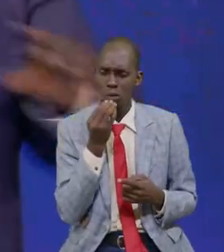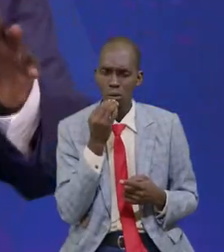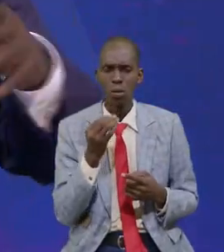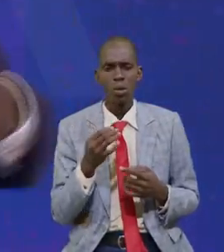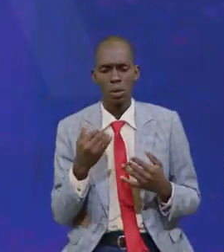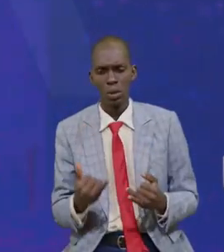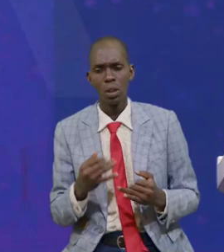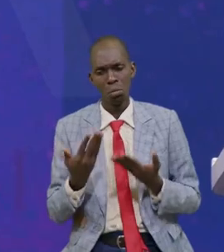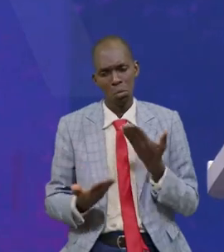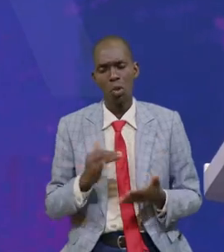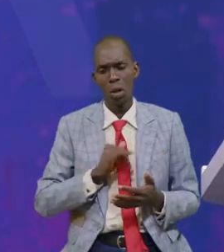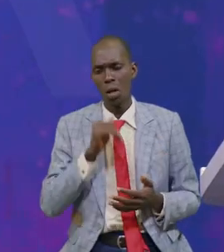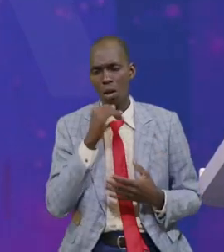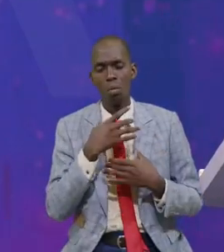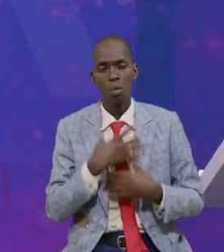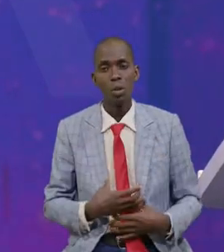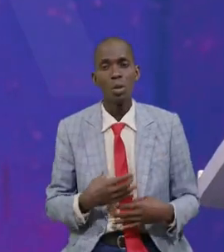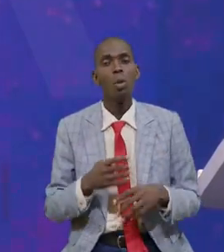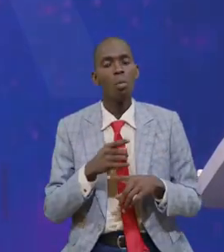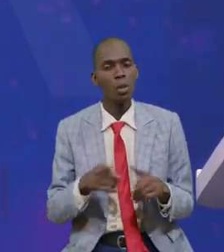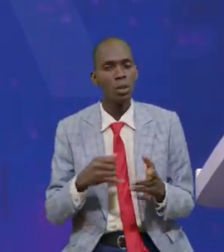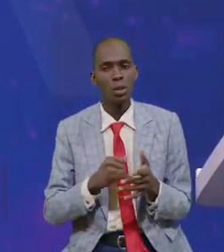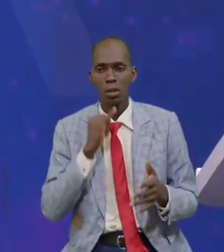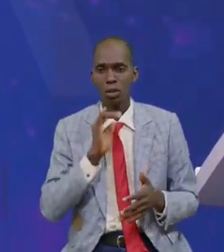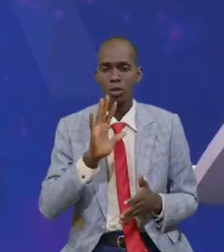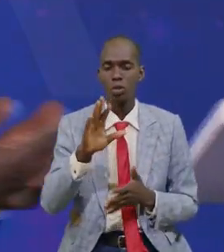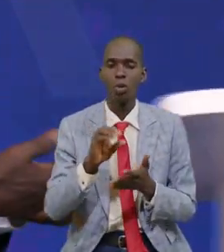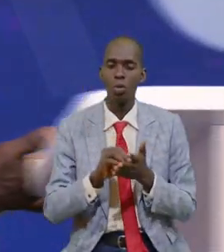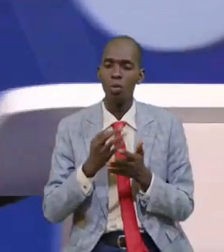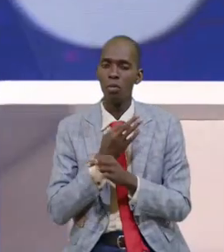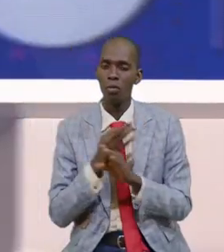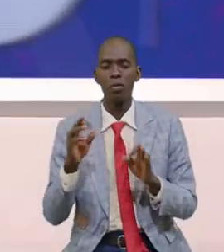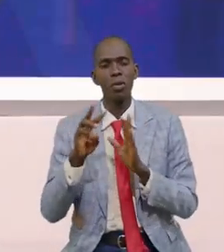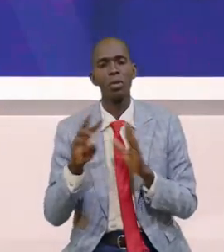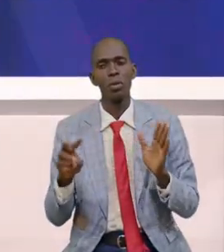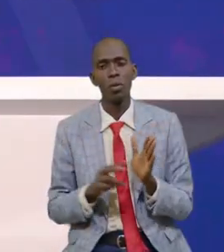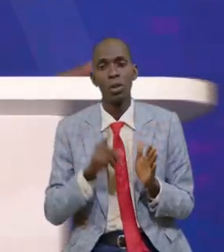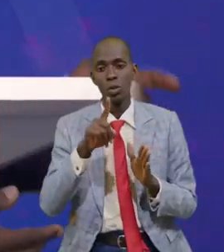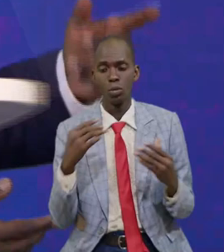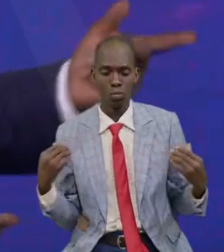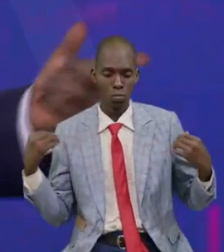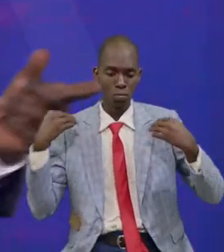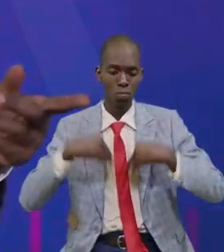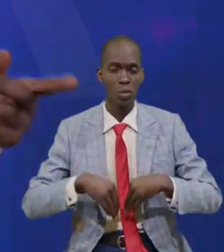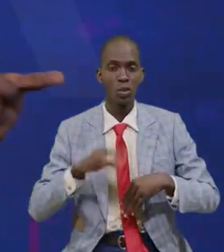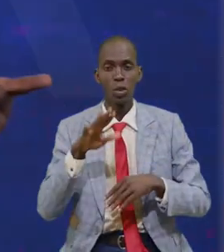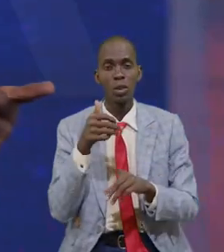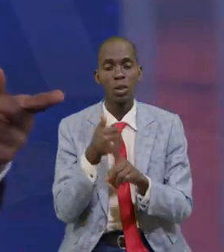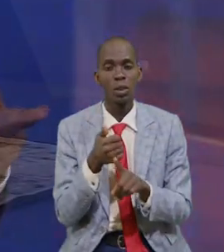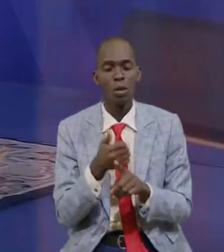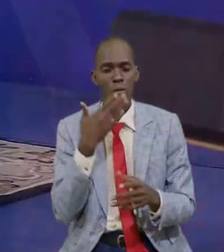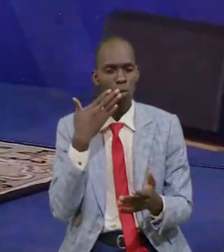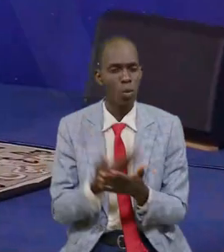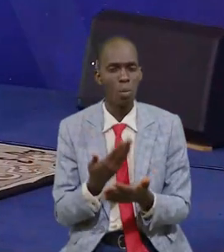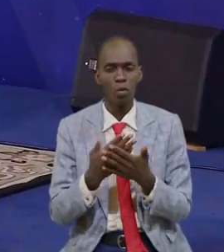will makes you to decide, okay, I'm going to eat. And you dress yourself well before you go